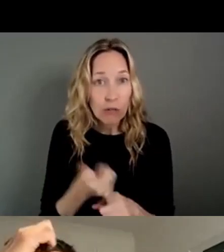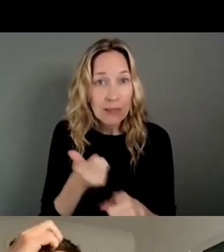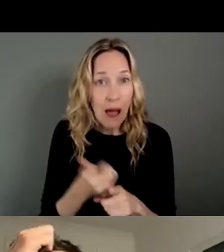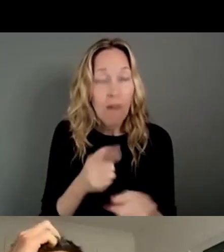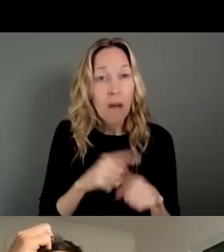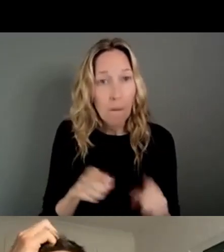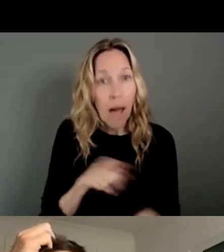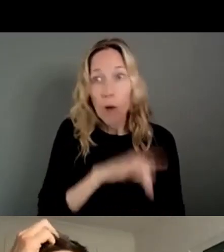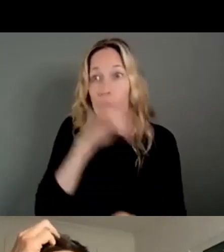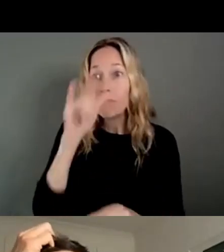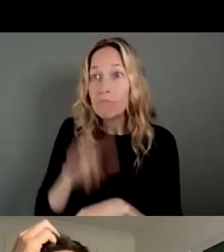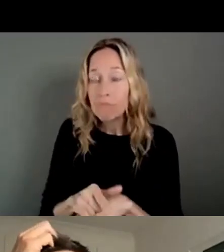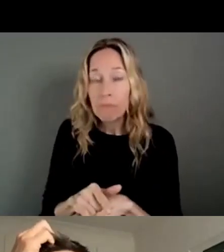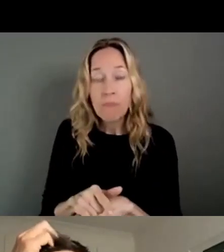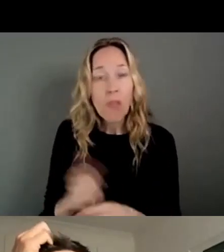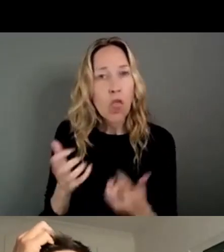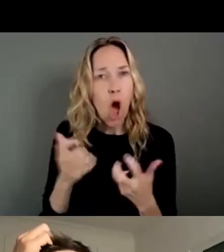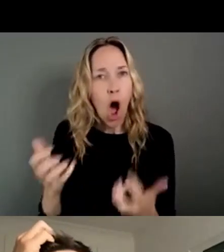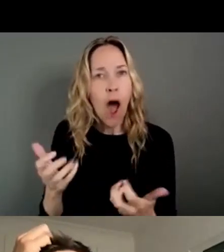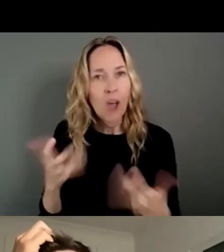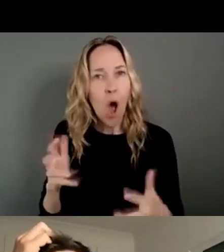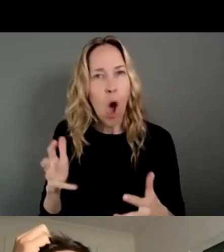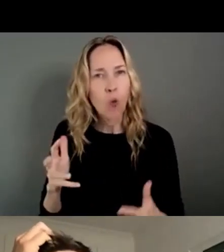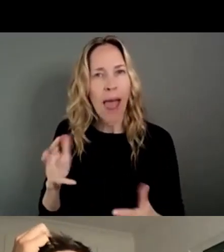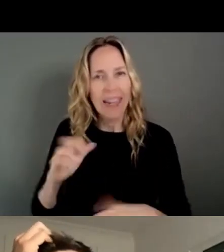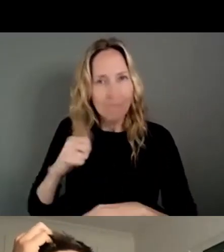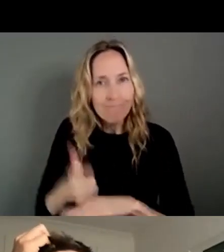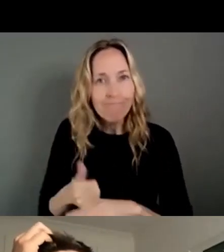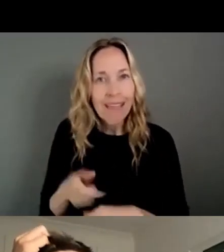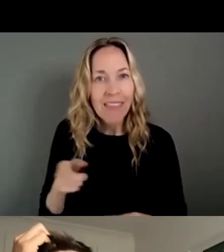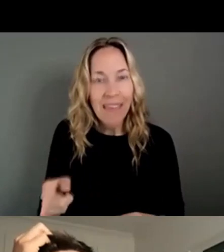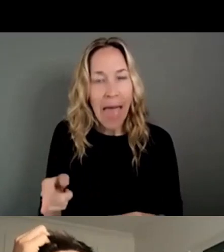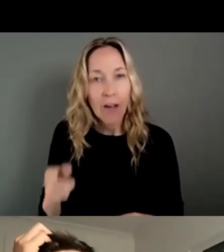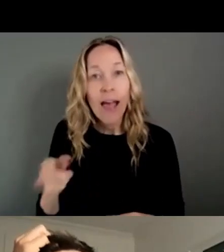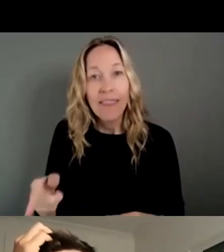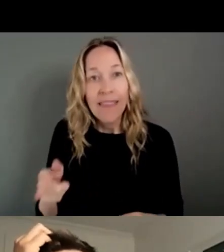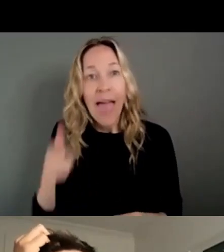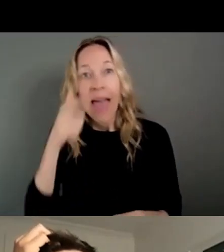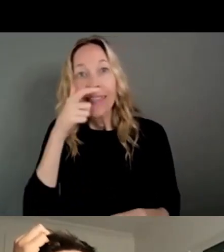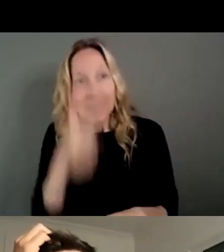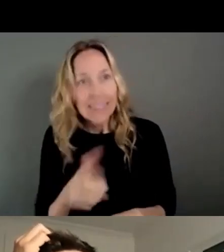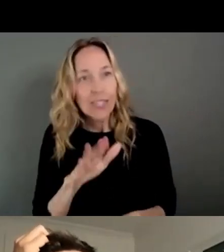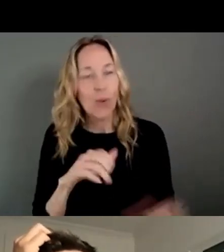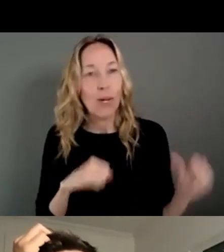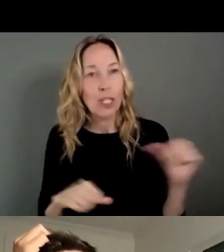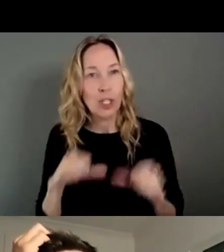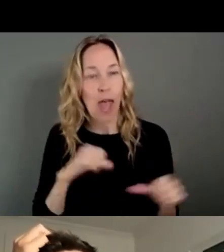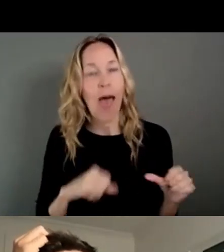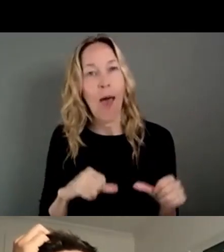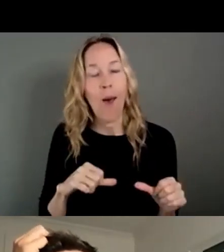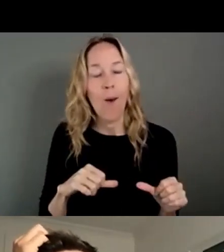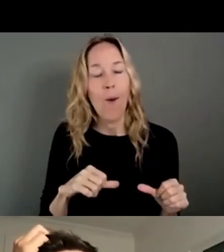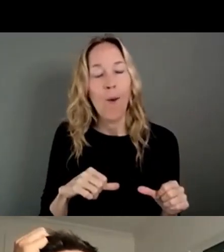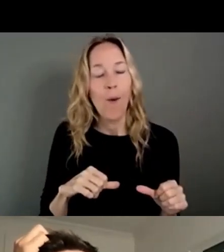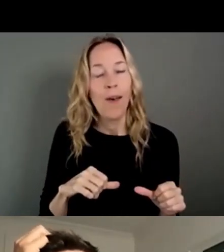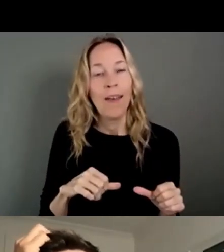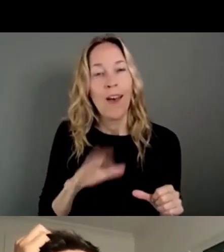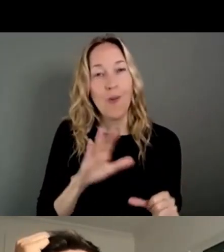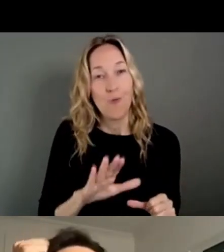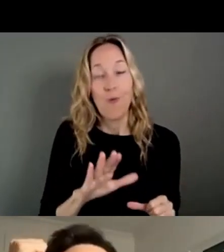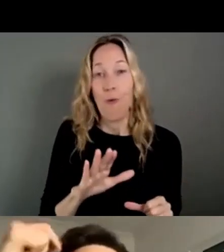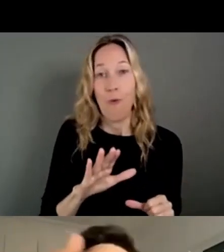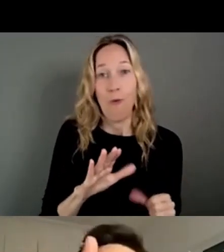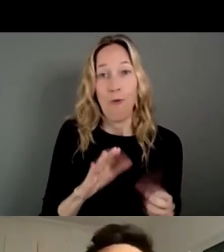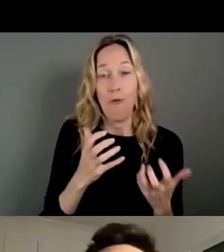headliners, not for you. They'll happen to see your show and you'll grow your audience. That's more of a kind of, I'll call that a soft